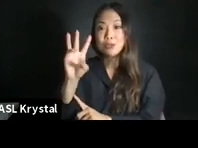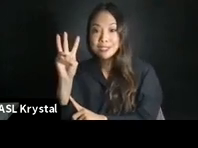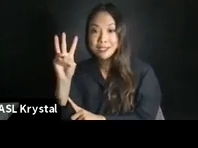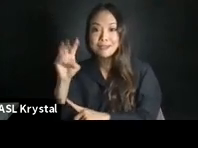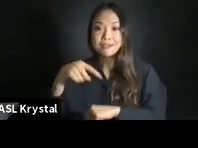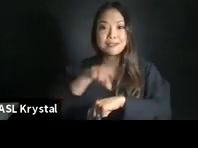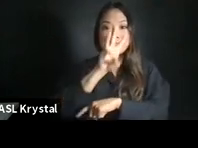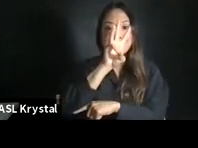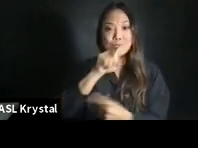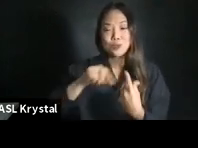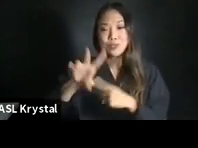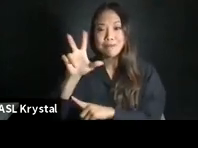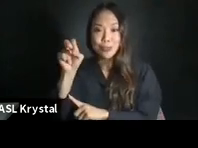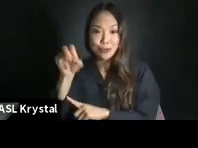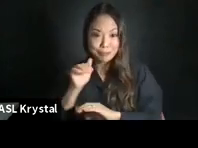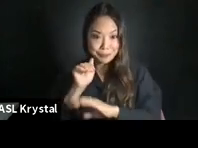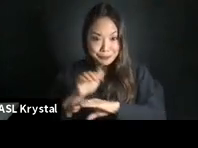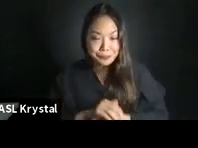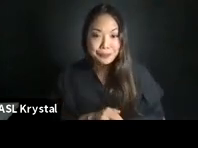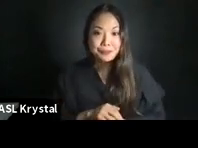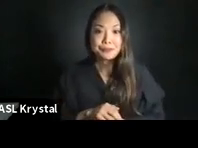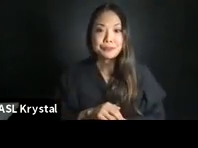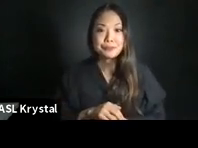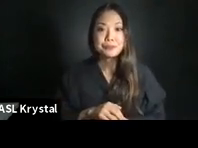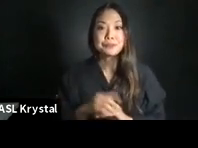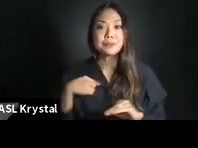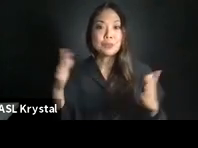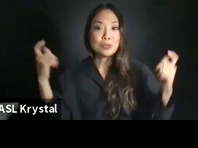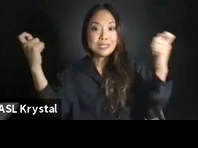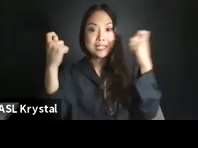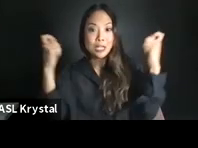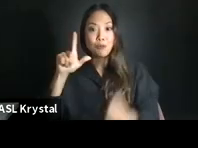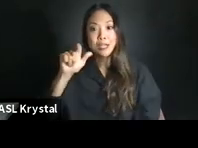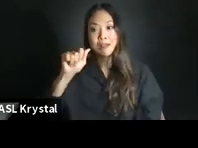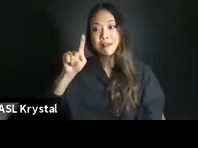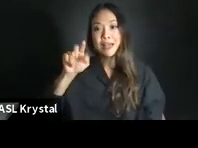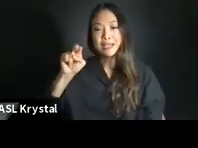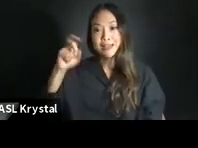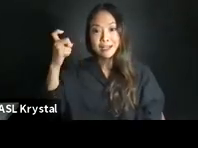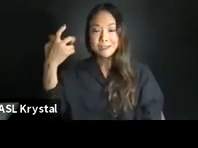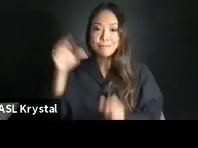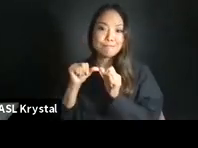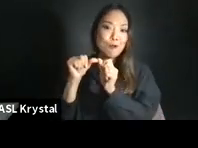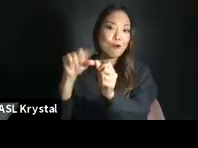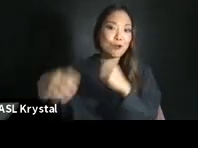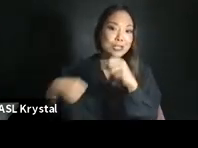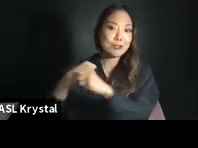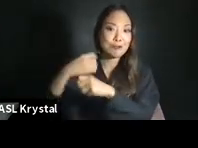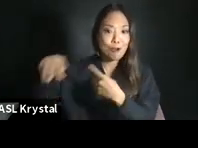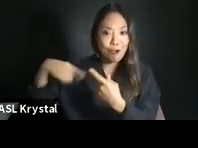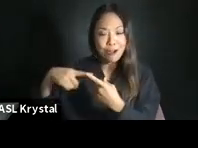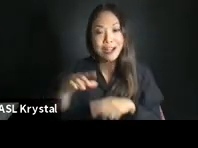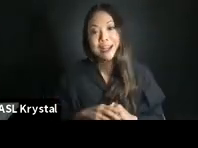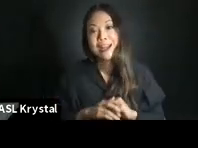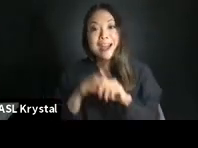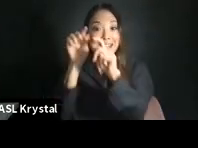pm oel is celebrating latinx and hispanic heritage all year long and details on these events and